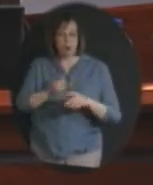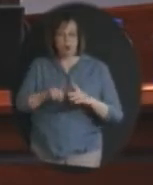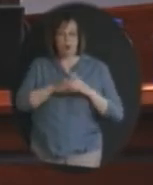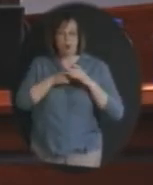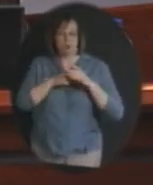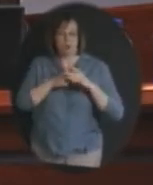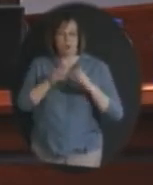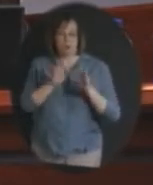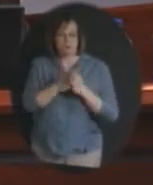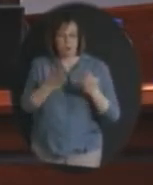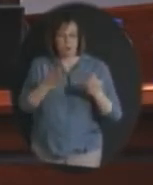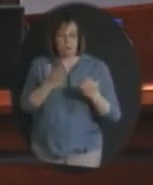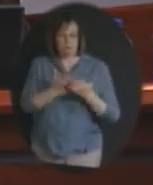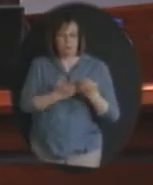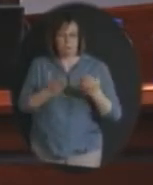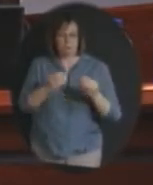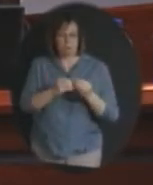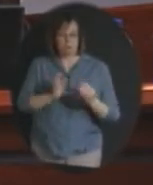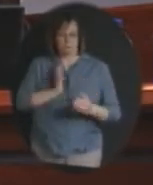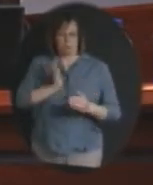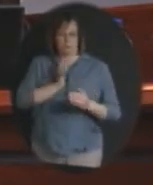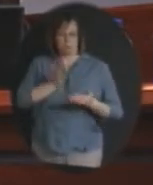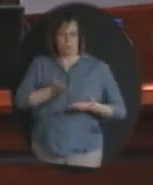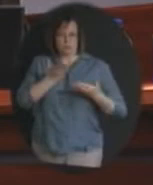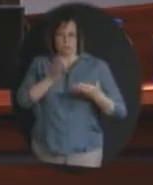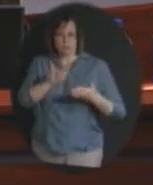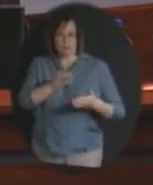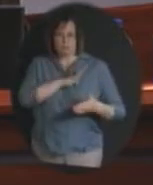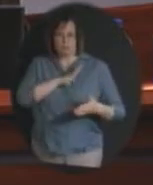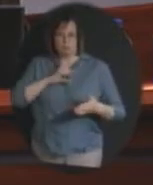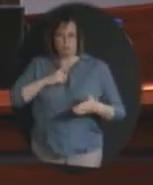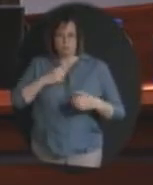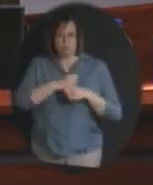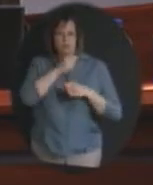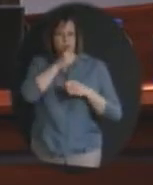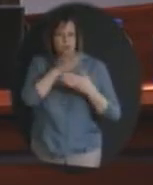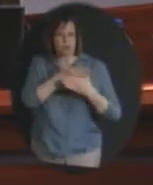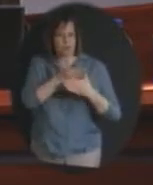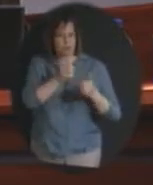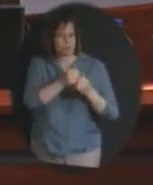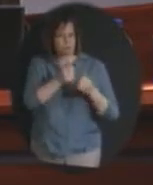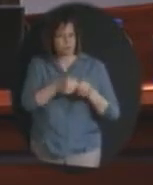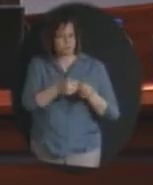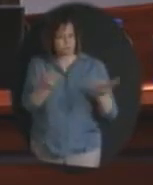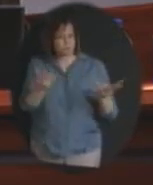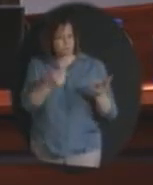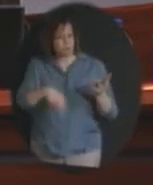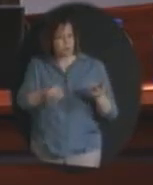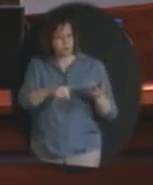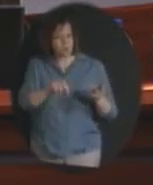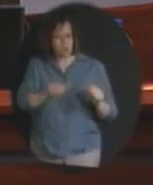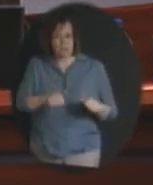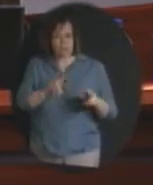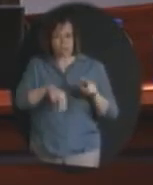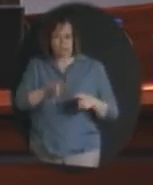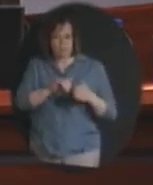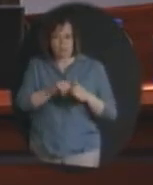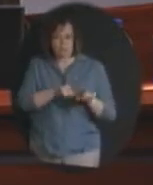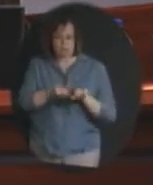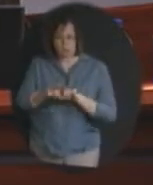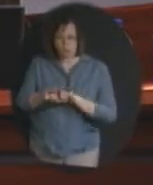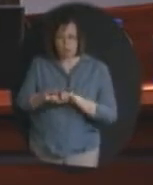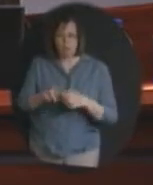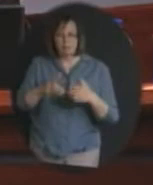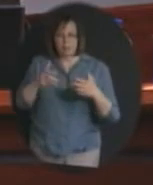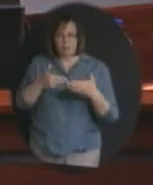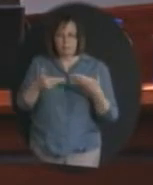booklet, something a little more formal as suggested by board, and so we'll make sure and share that with all of you so that you can have a peek at that as well. A lot